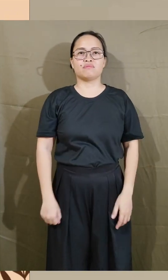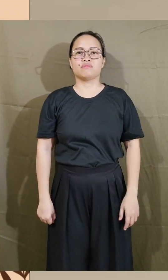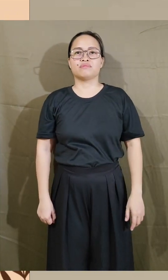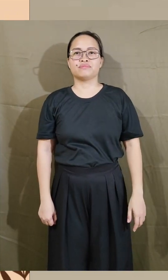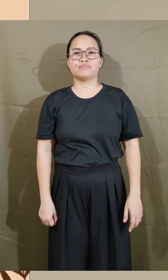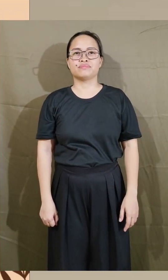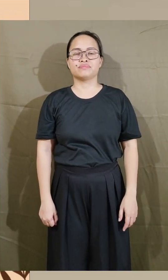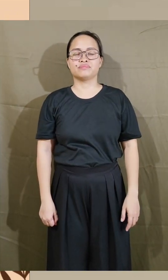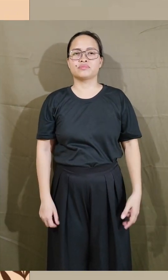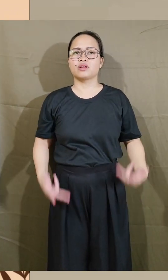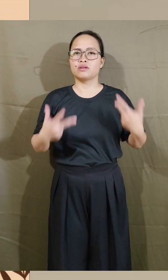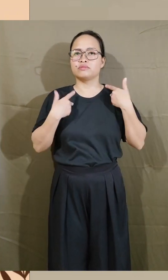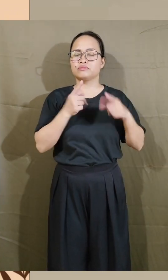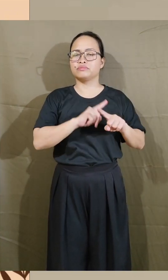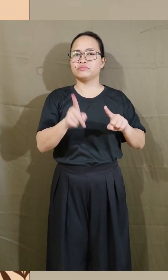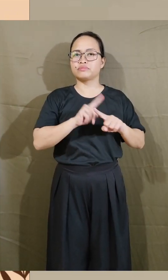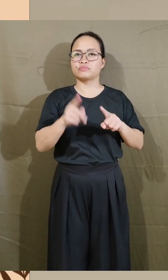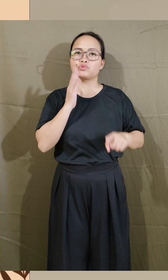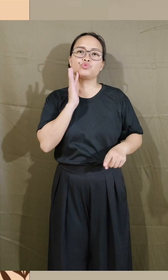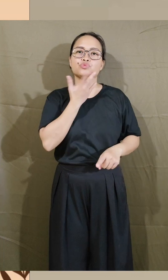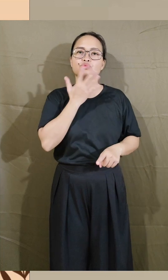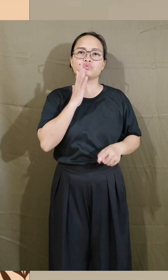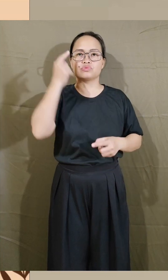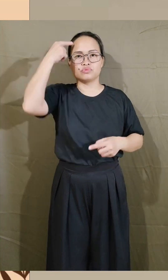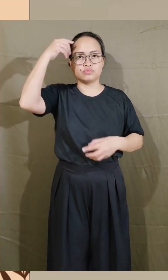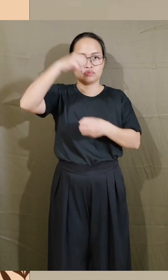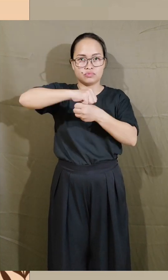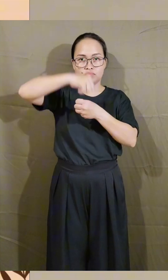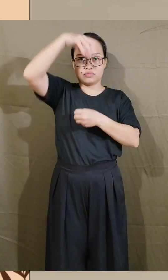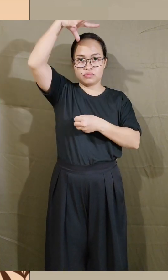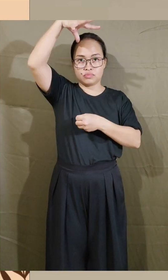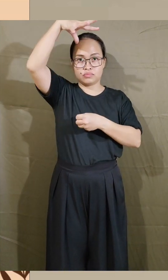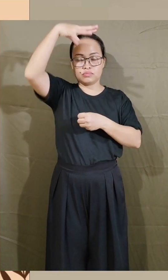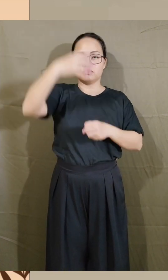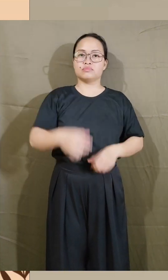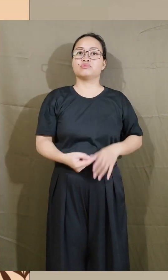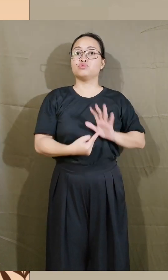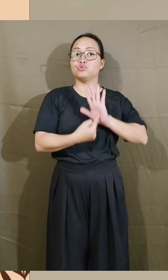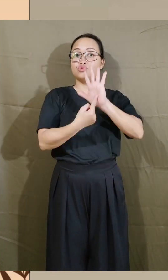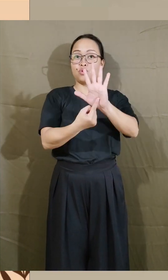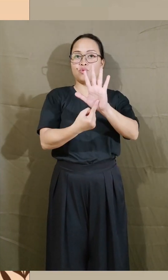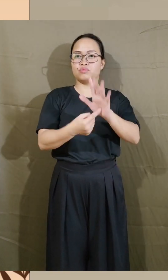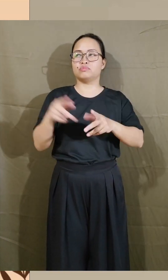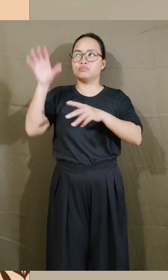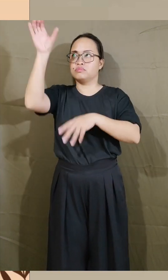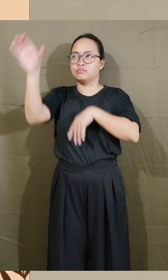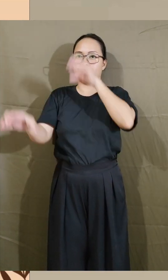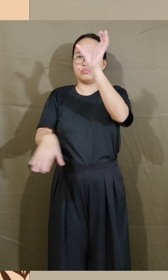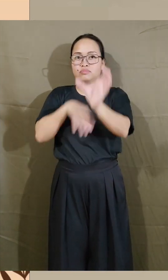Now, we have different colors of umbrellas to represent the place value of digits.